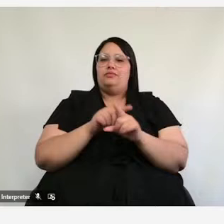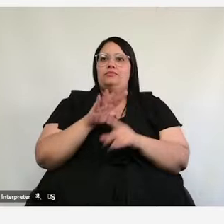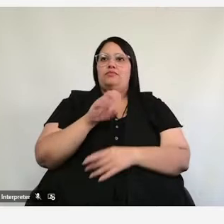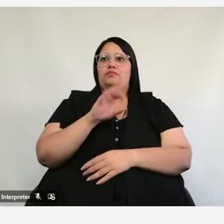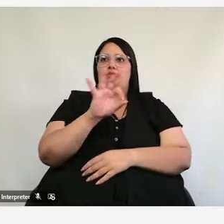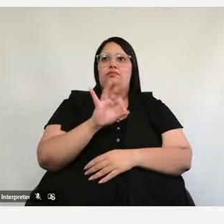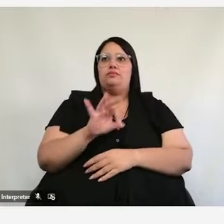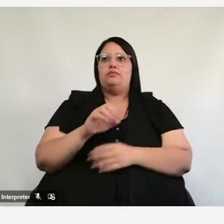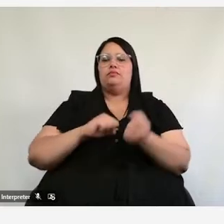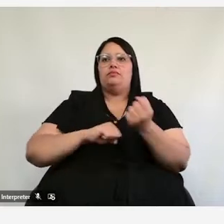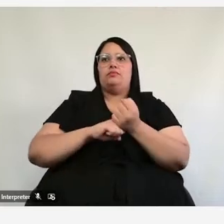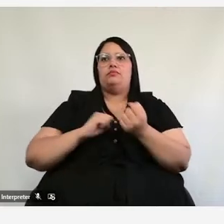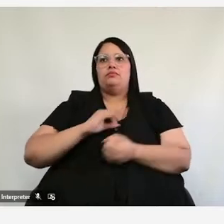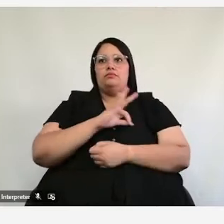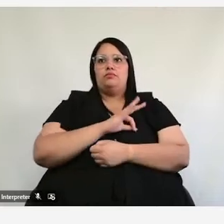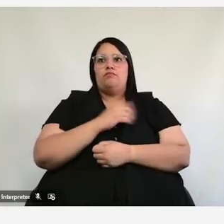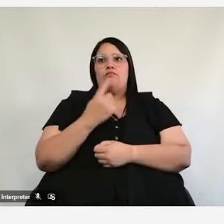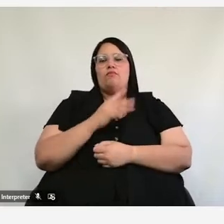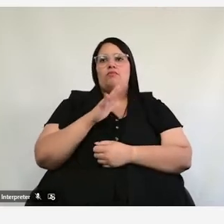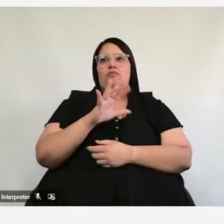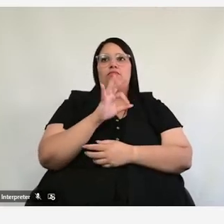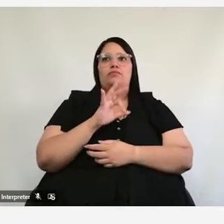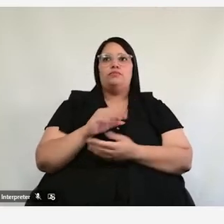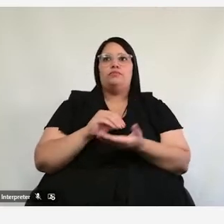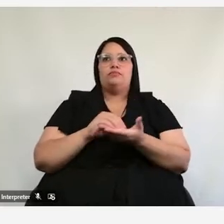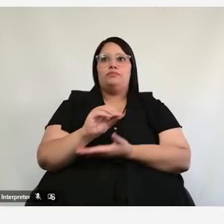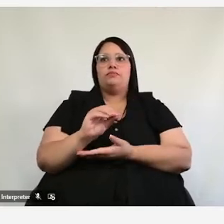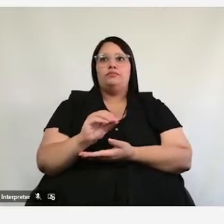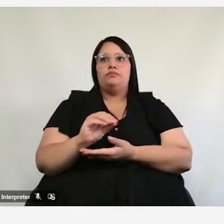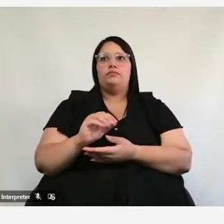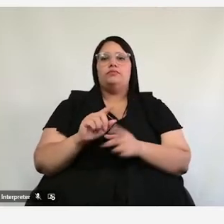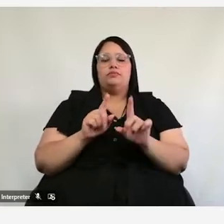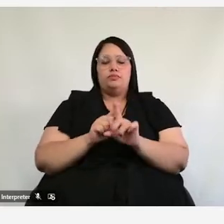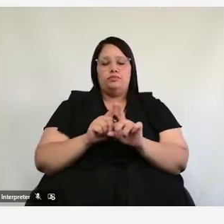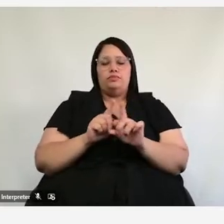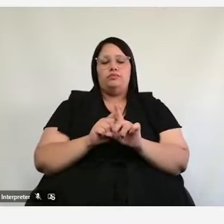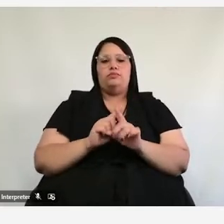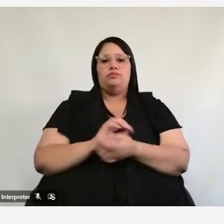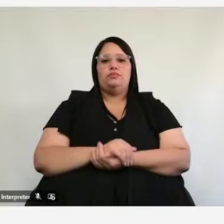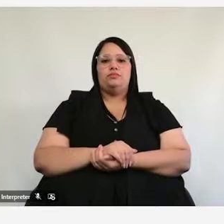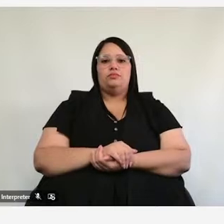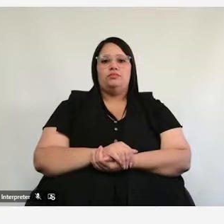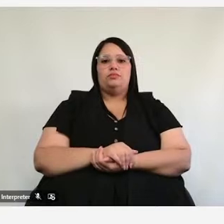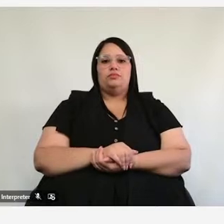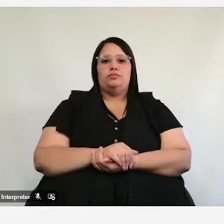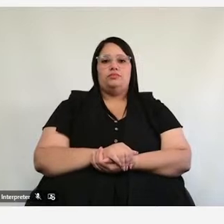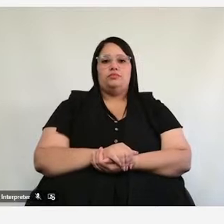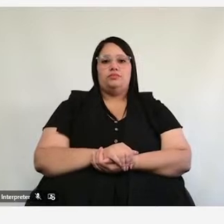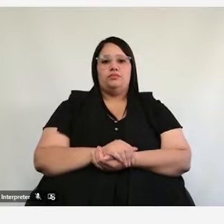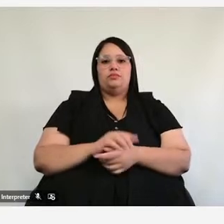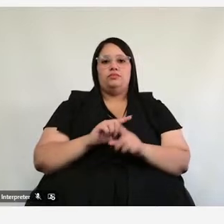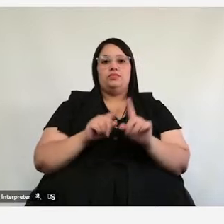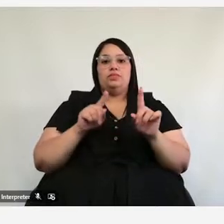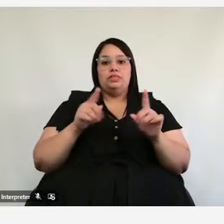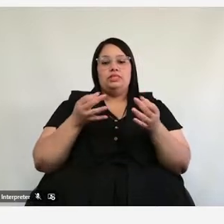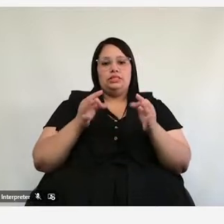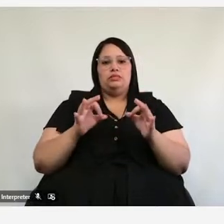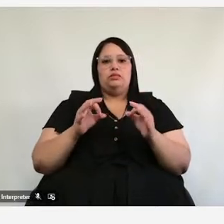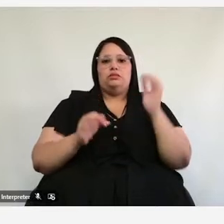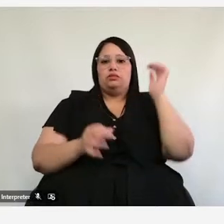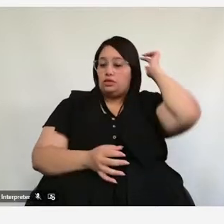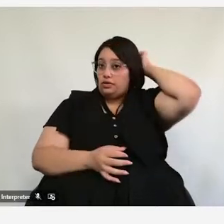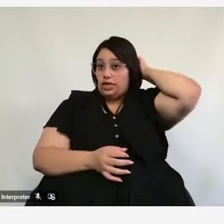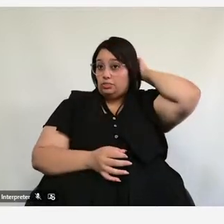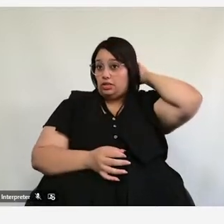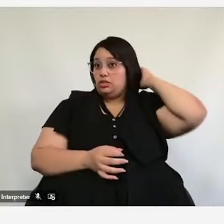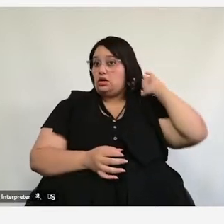staff, and only 5 is paid by the WCED. This, I believe, is what